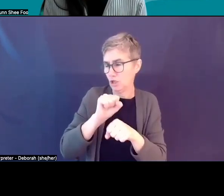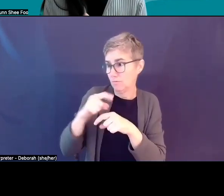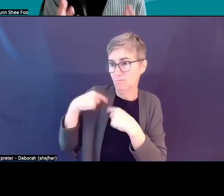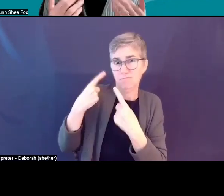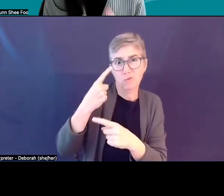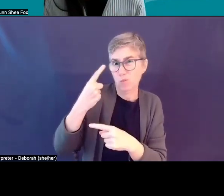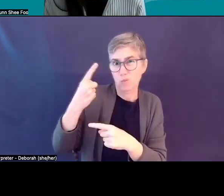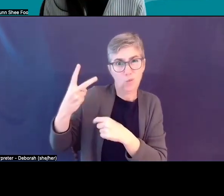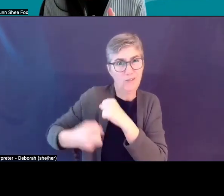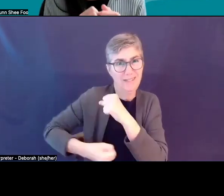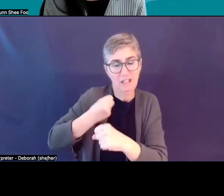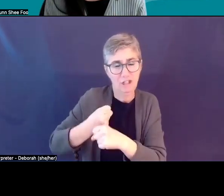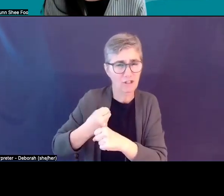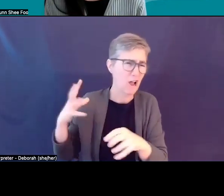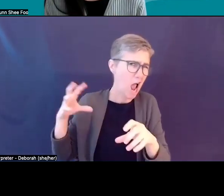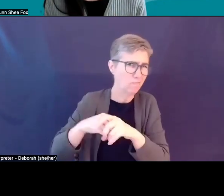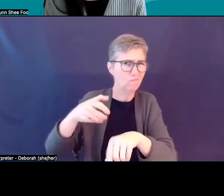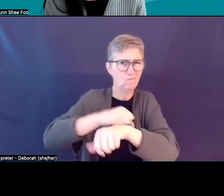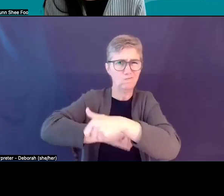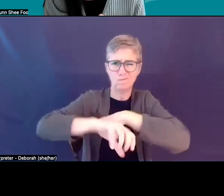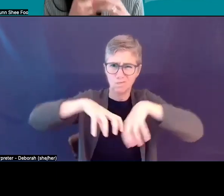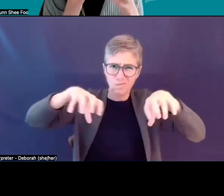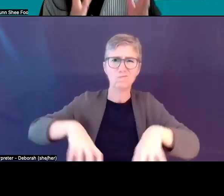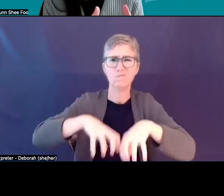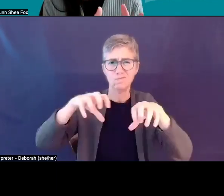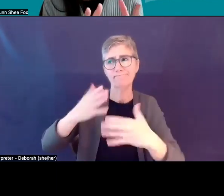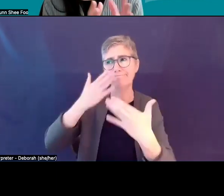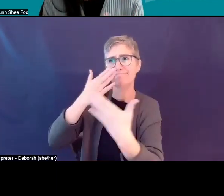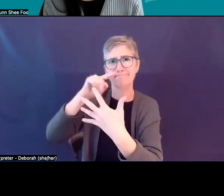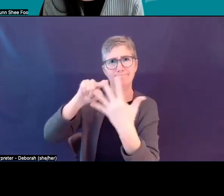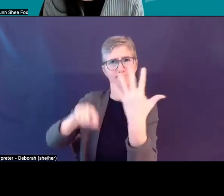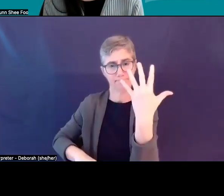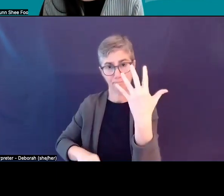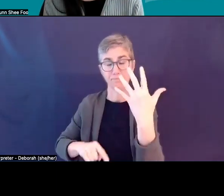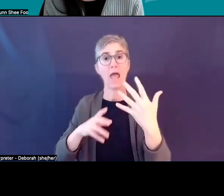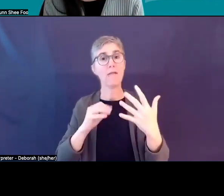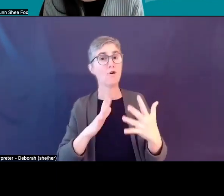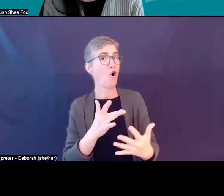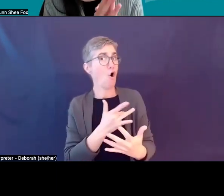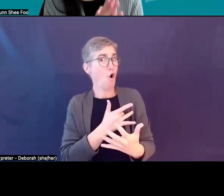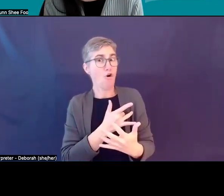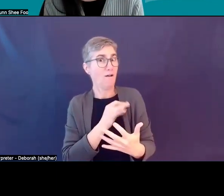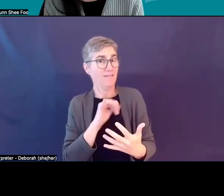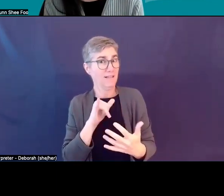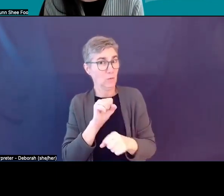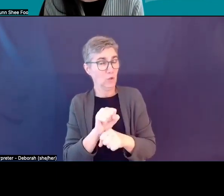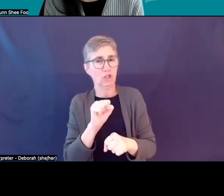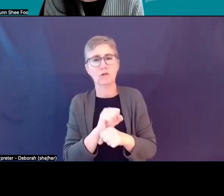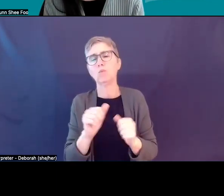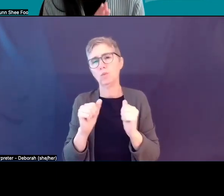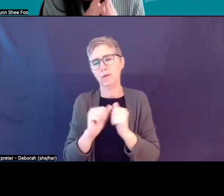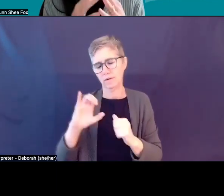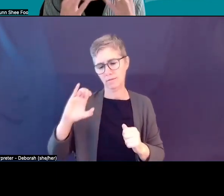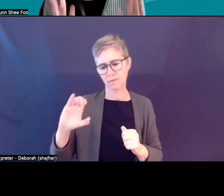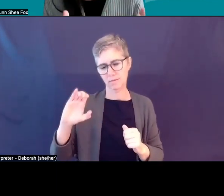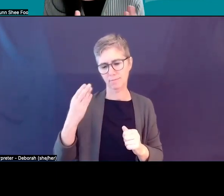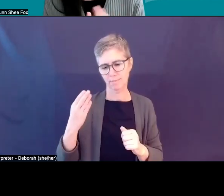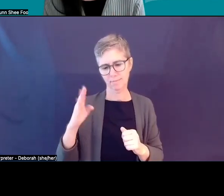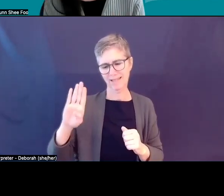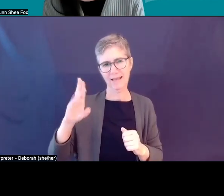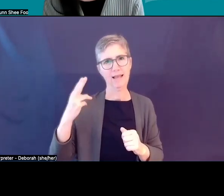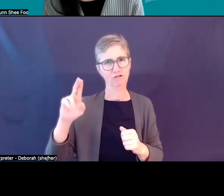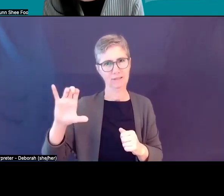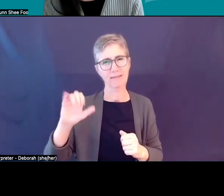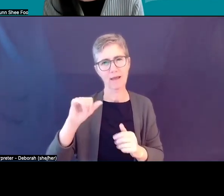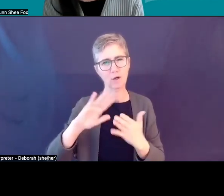ago. And finally, the heart of this work right now is with the community behavioral health centers, the CBHCs. So I know many of